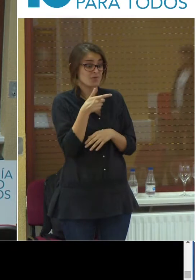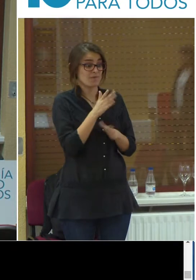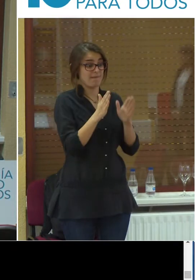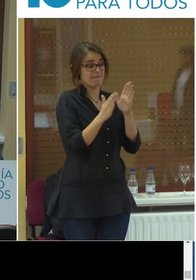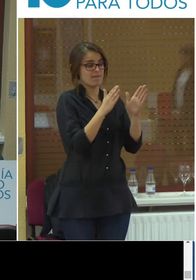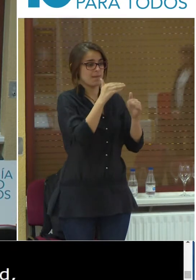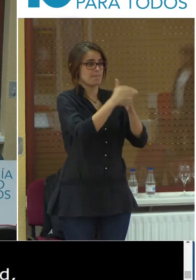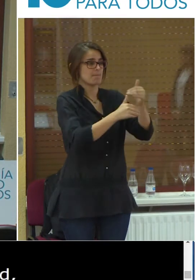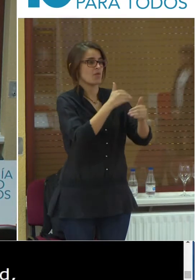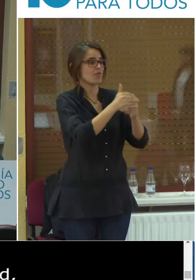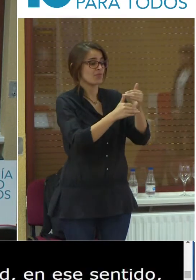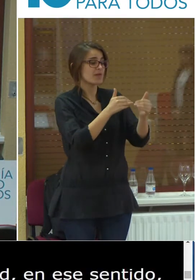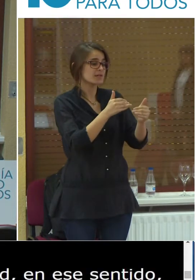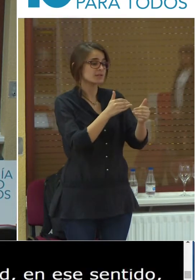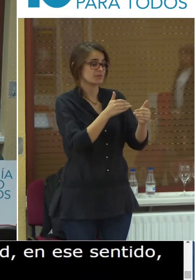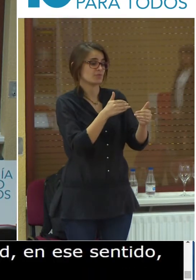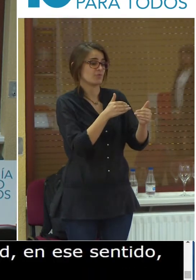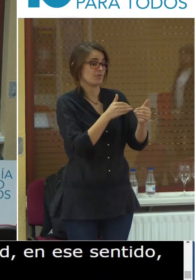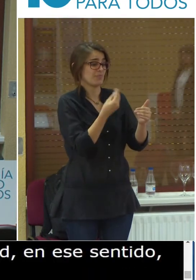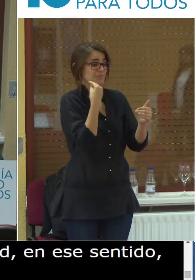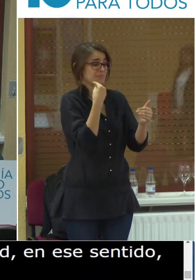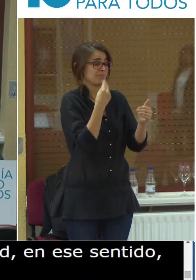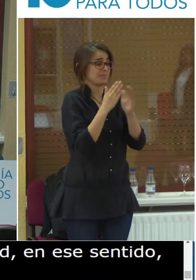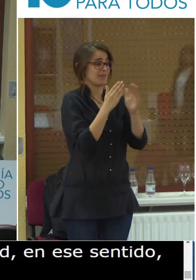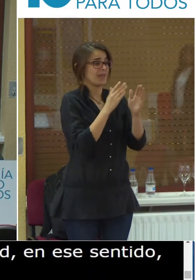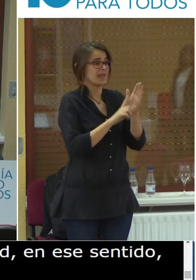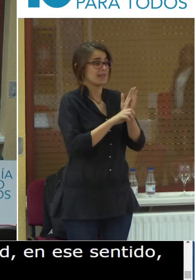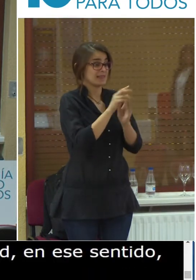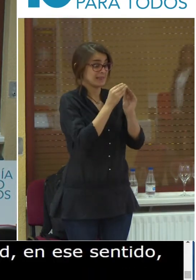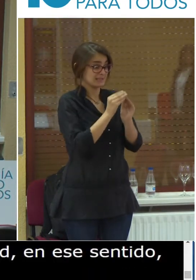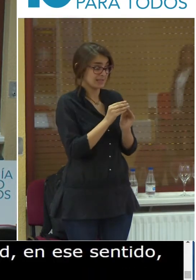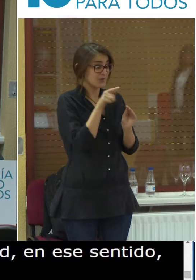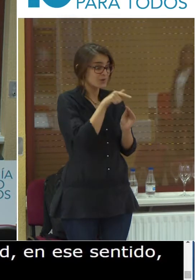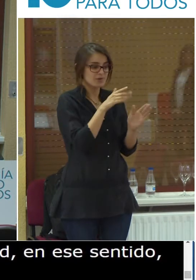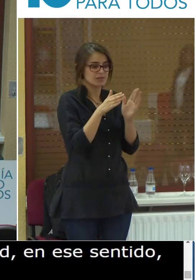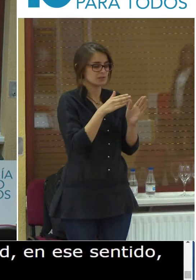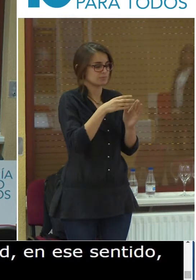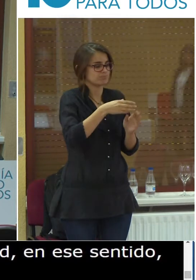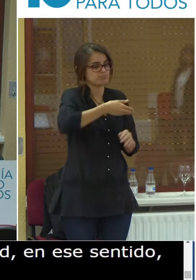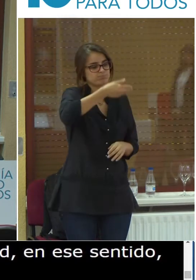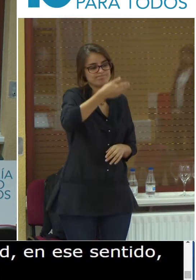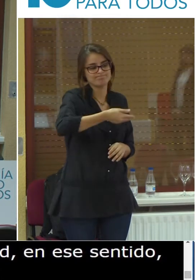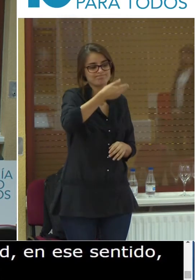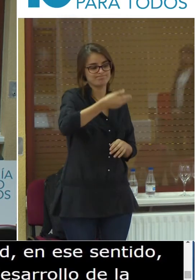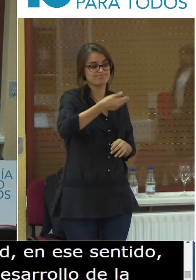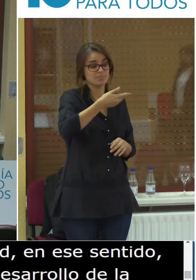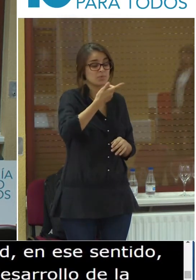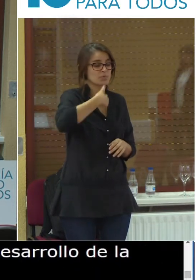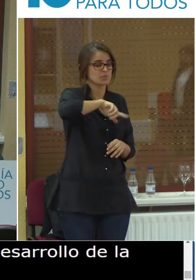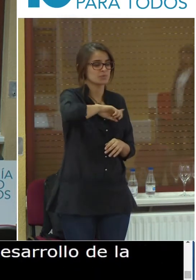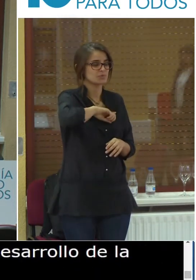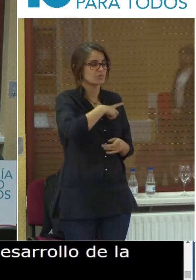with that process, with the different iterations upon the development of the platform, that was key, because what